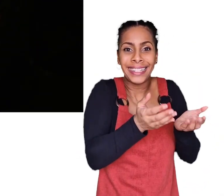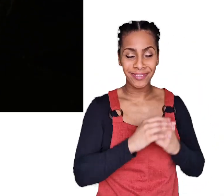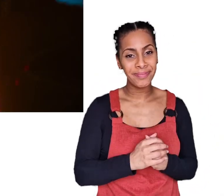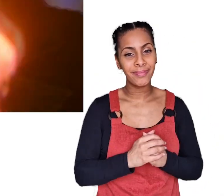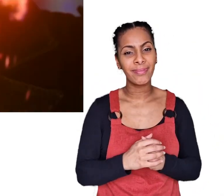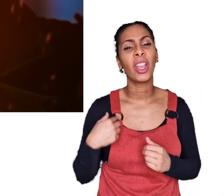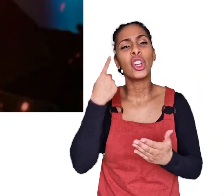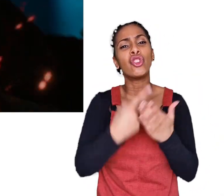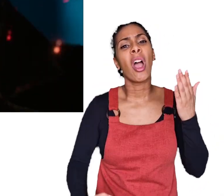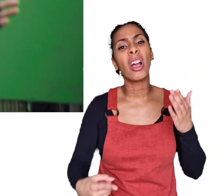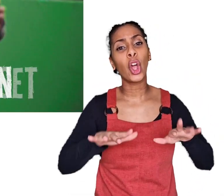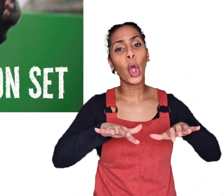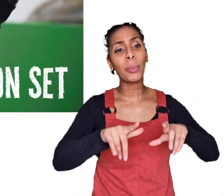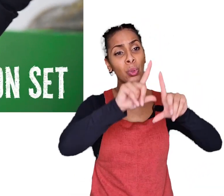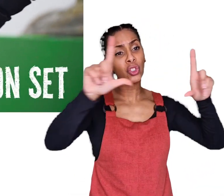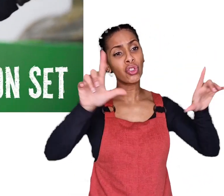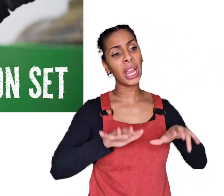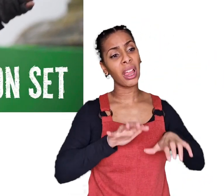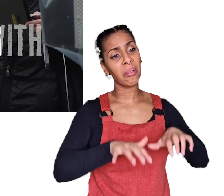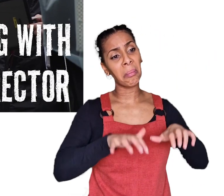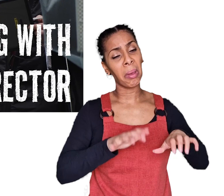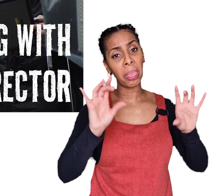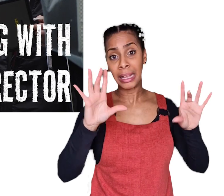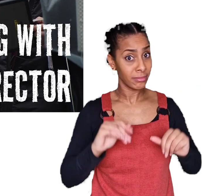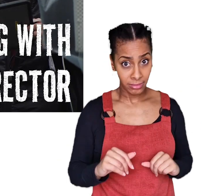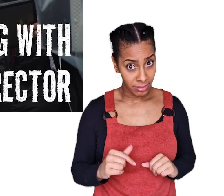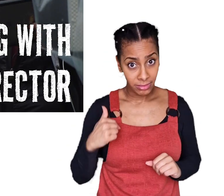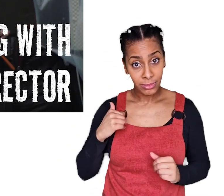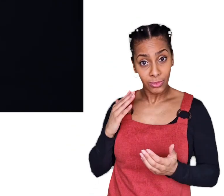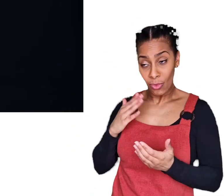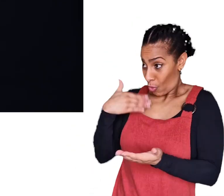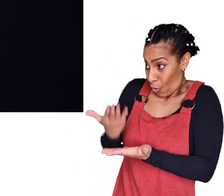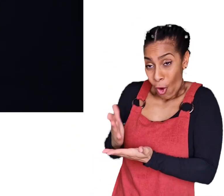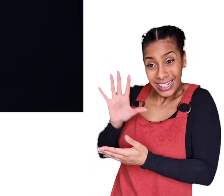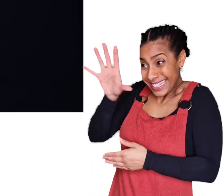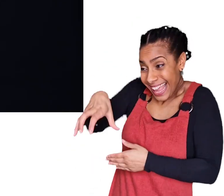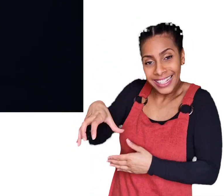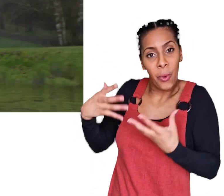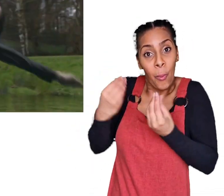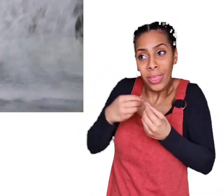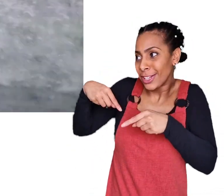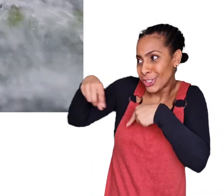just work behind a computer screen. I get to be on set, working with the director to film